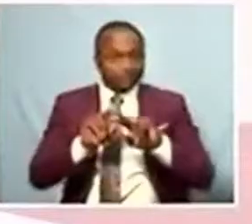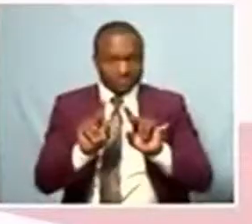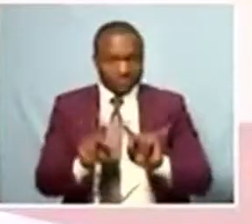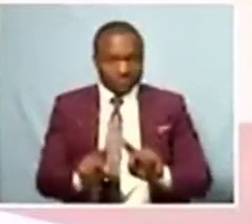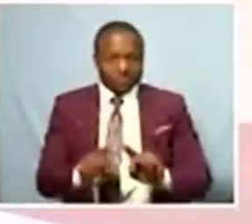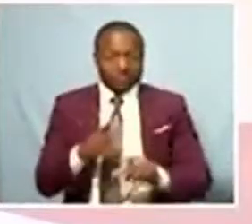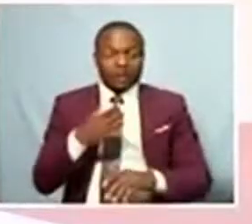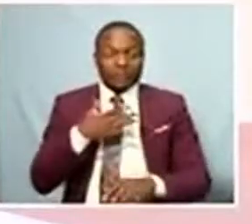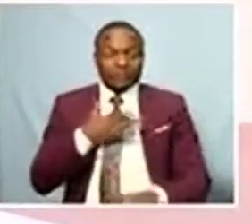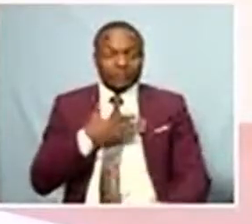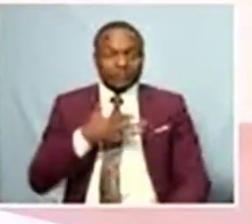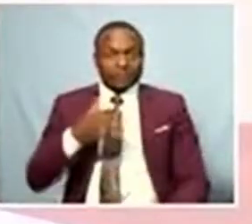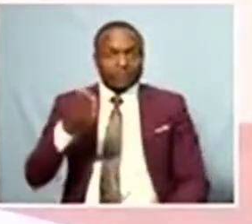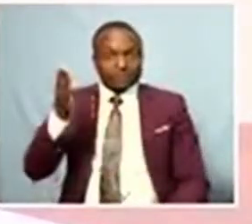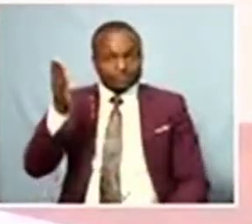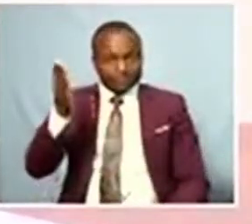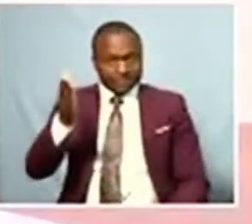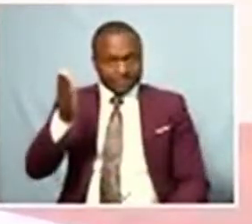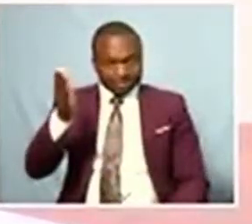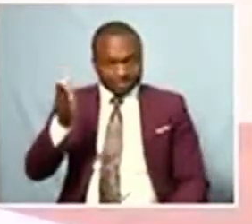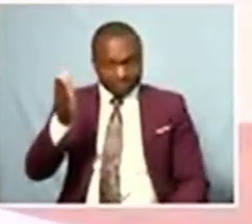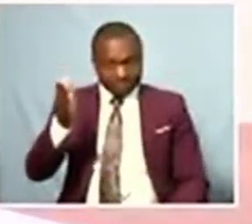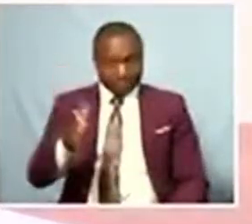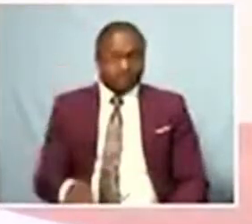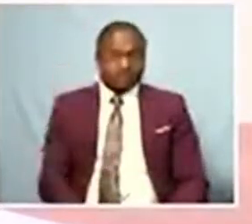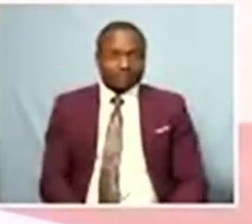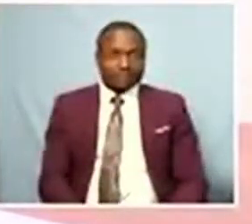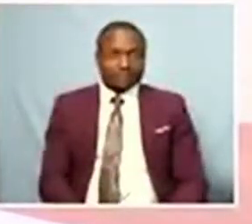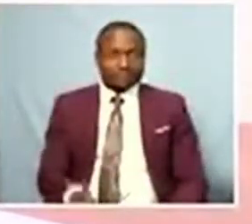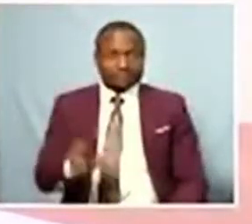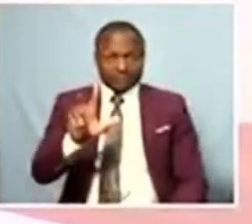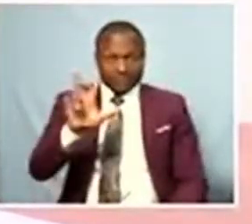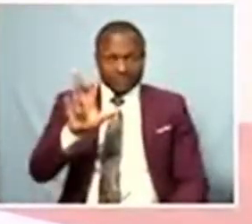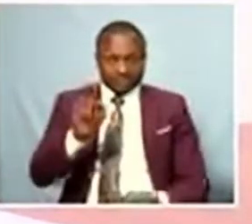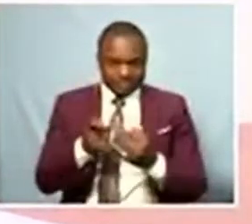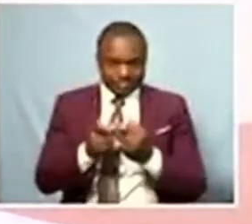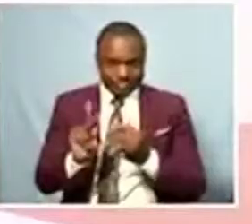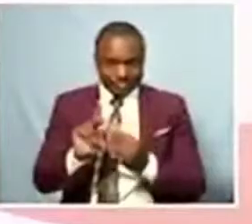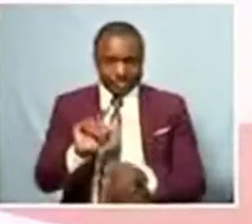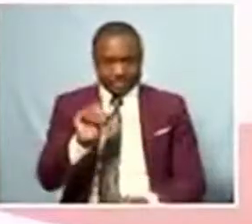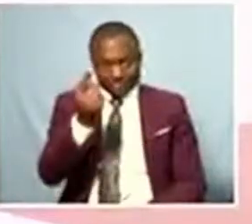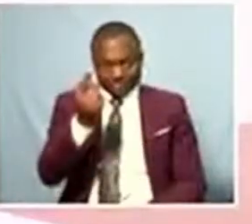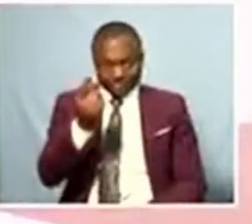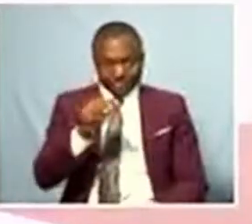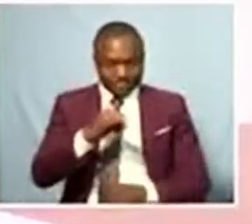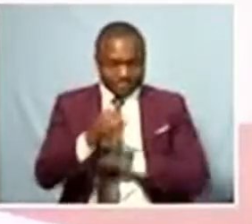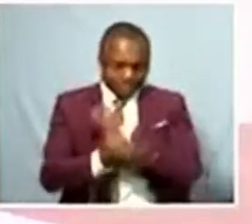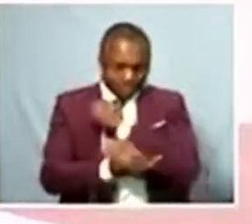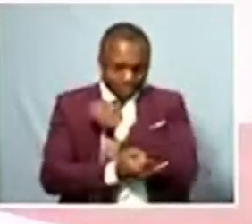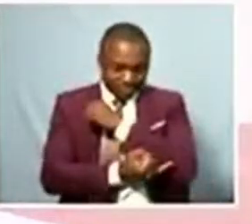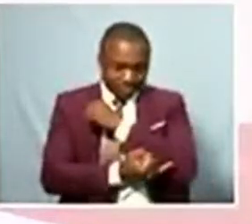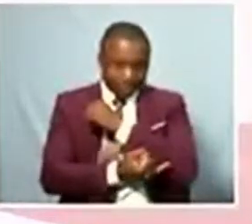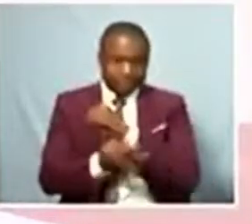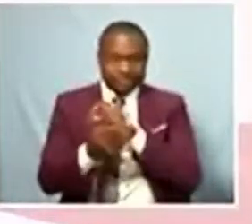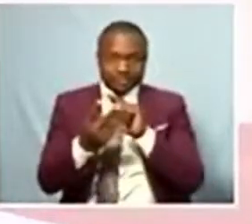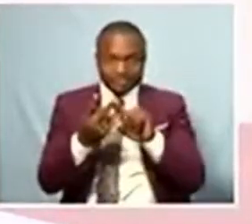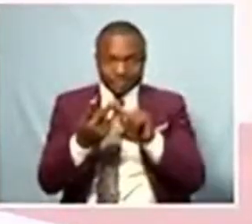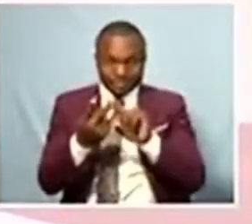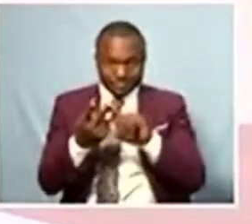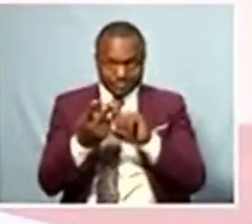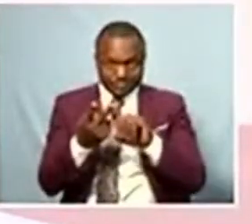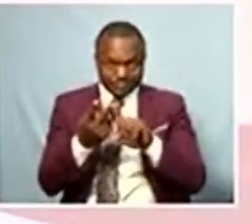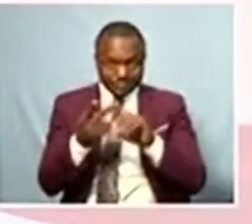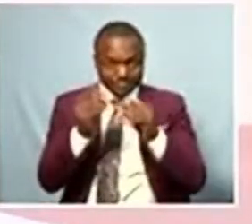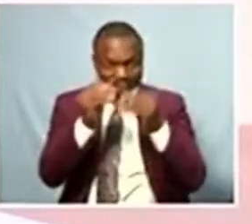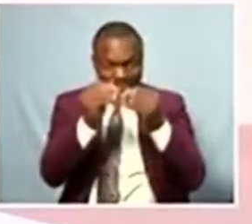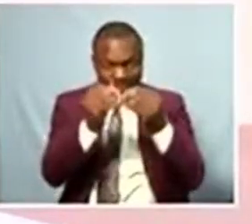my presentation will be divided in 3 main parts. The first one is the introduction. The second one will